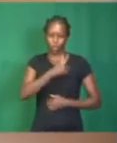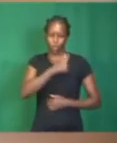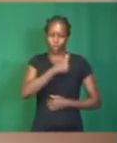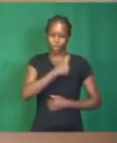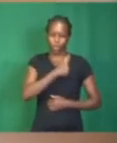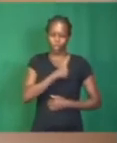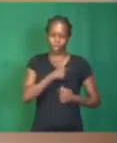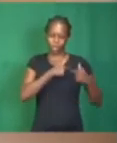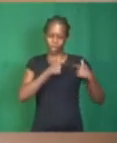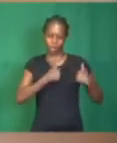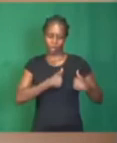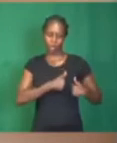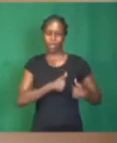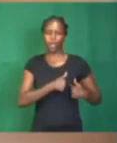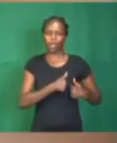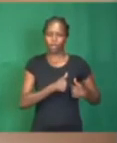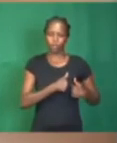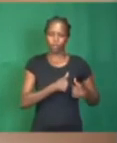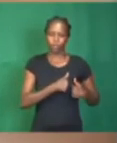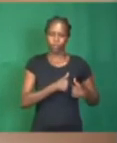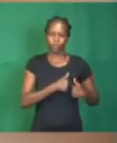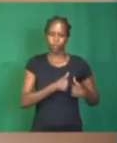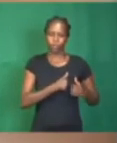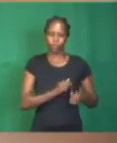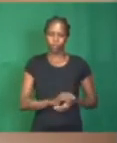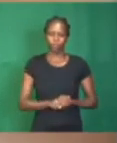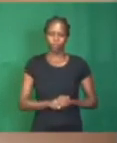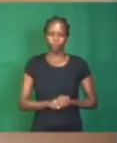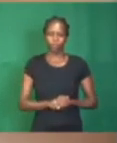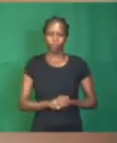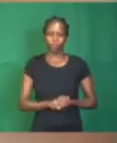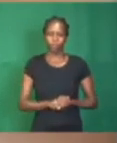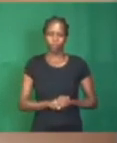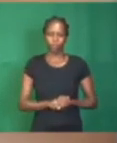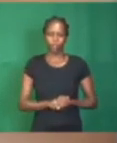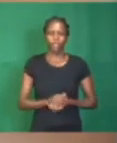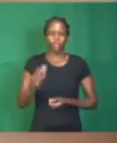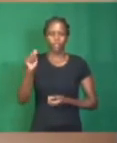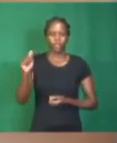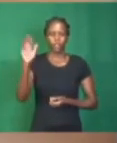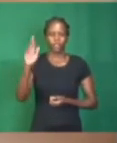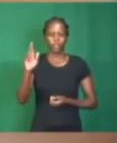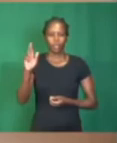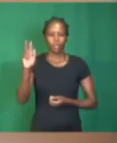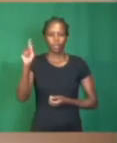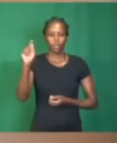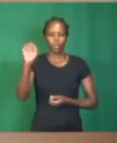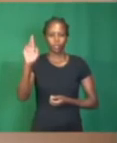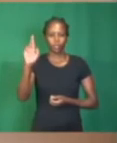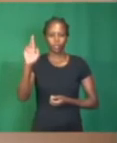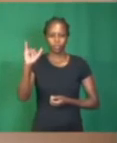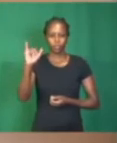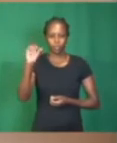my body, that's where the heart is situated. Now, and then arteries, they are responsible for taking blood